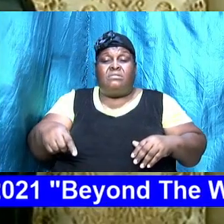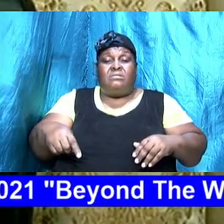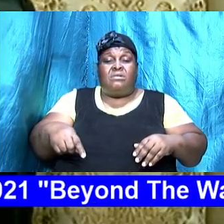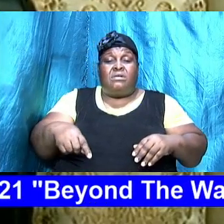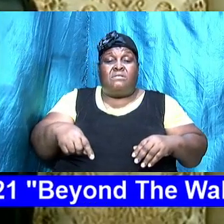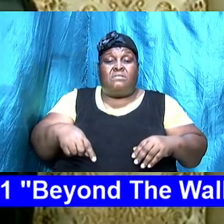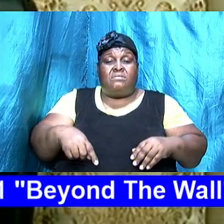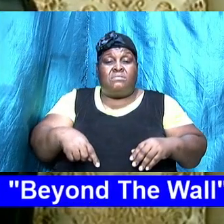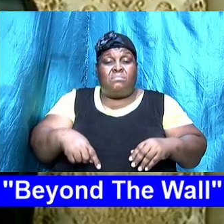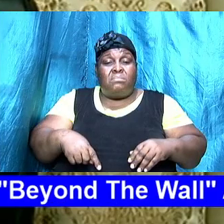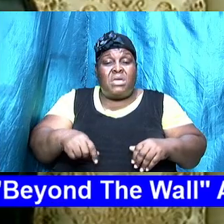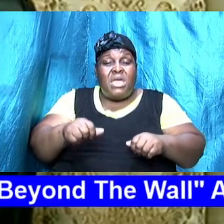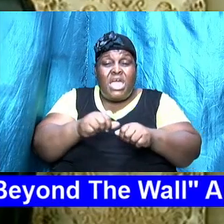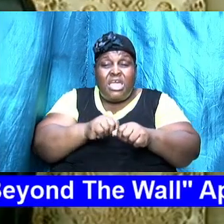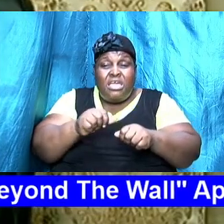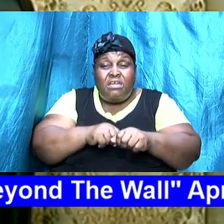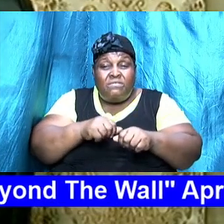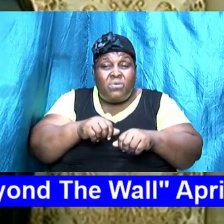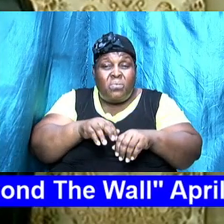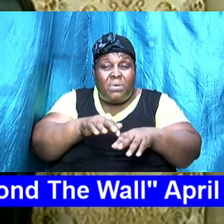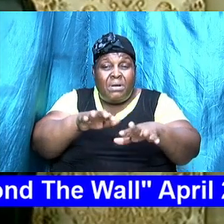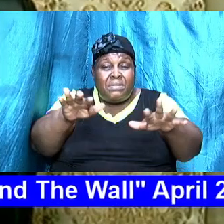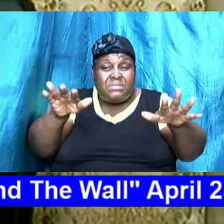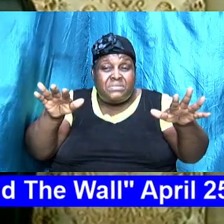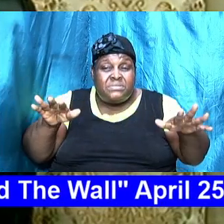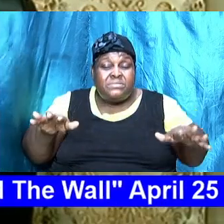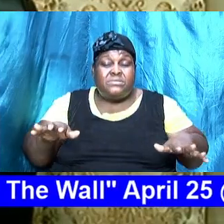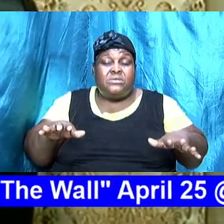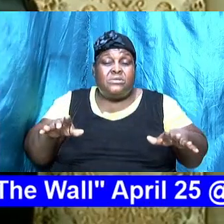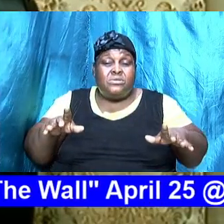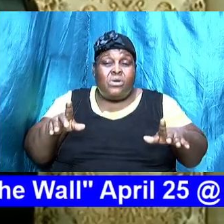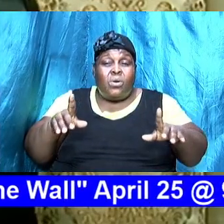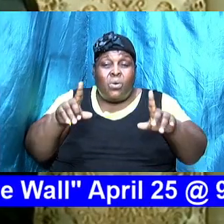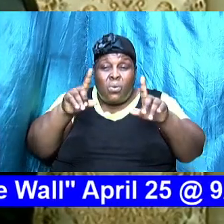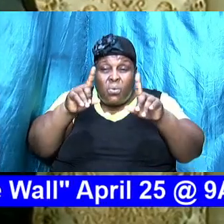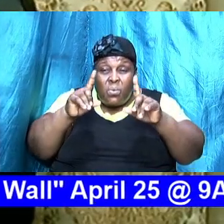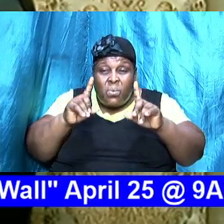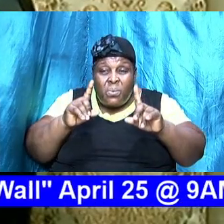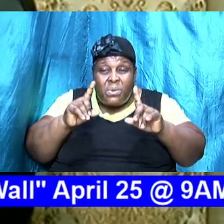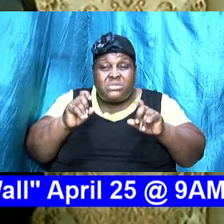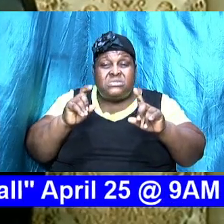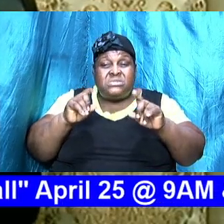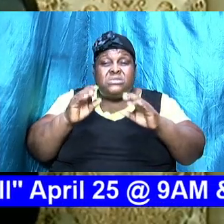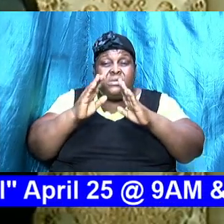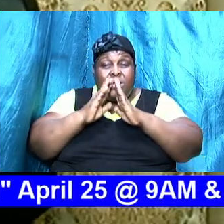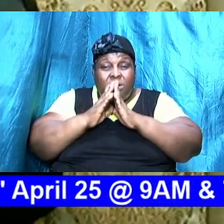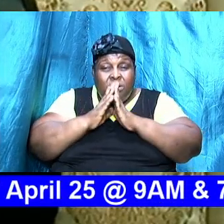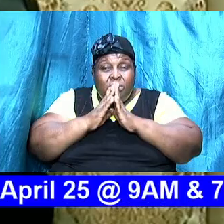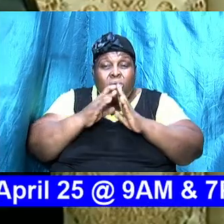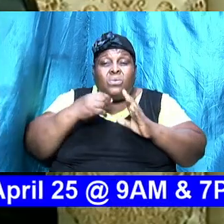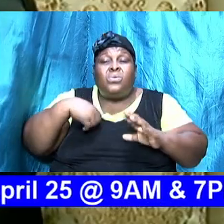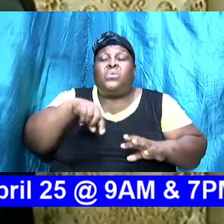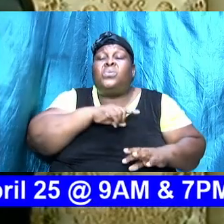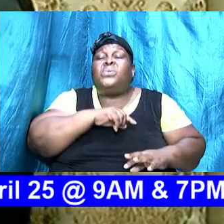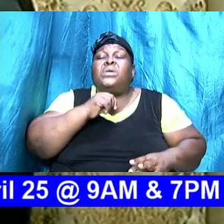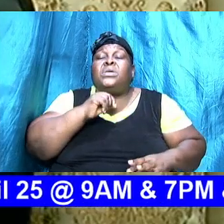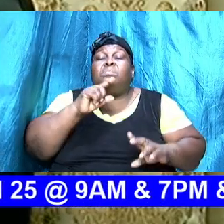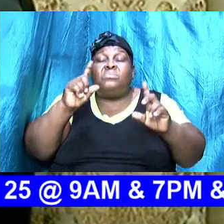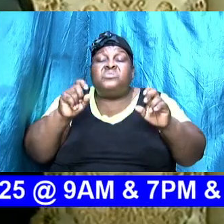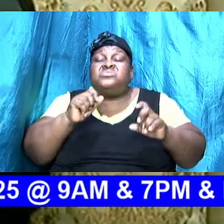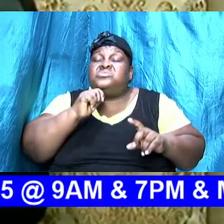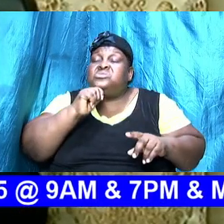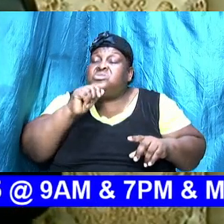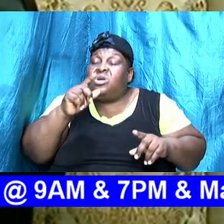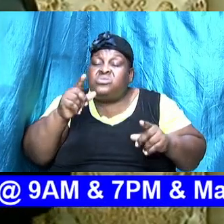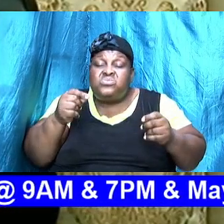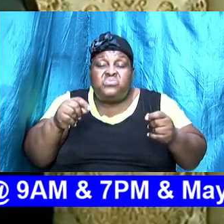that question because it was a question asked. It just came forcefully to me. We ought not to be doing that.